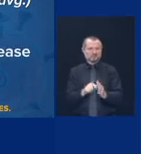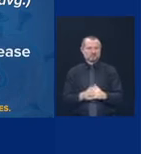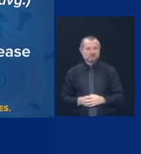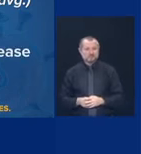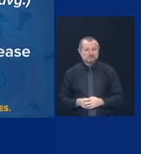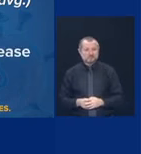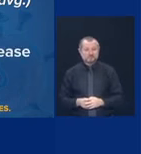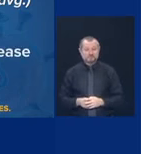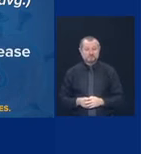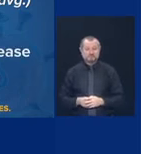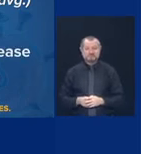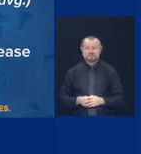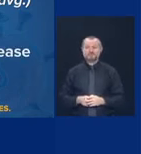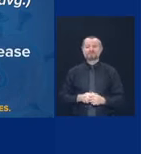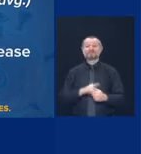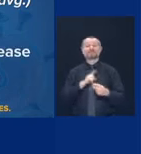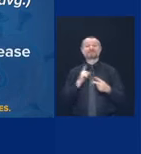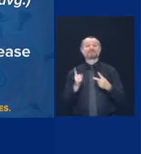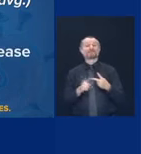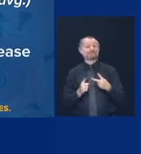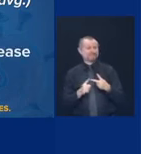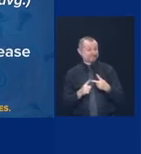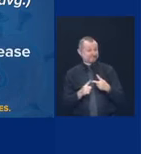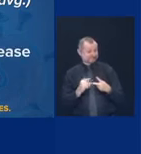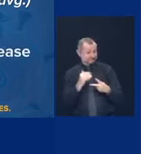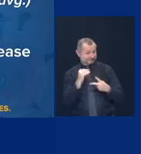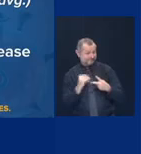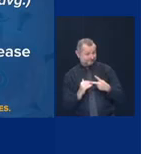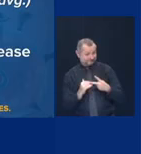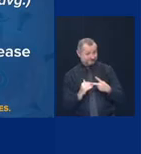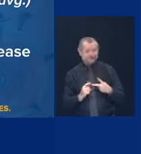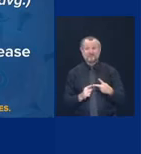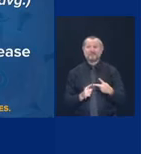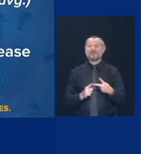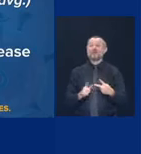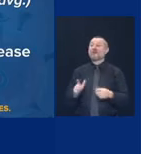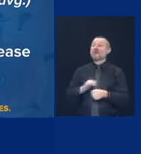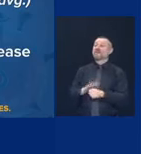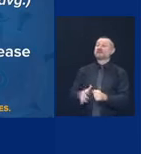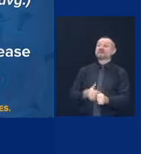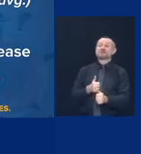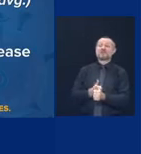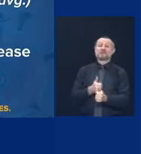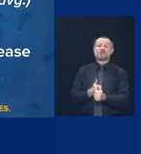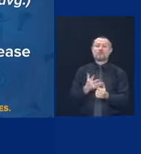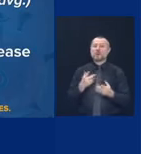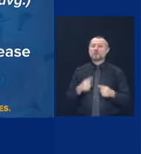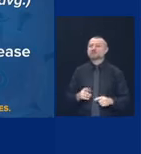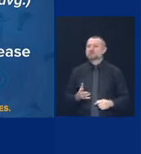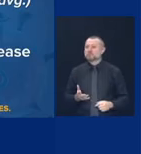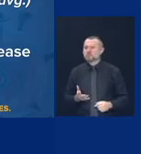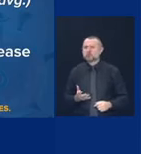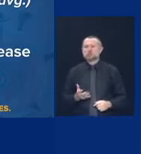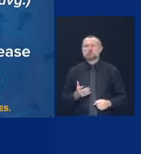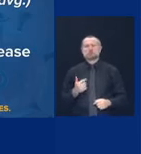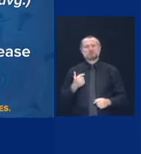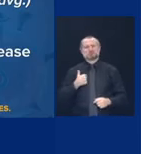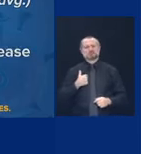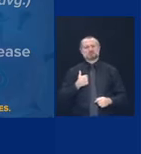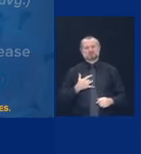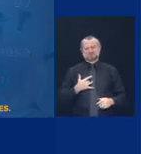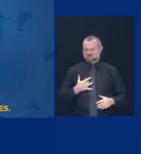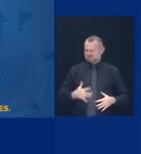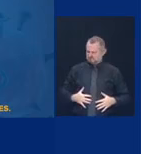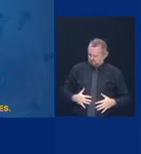happens. Well, what is going to happen to the COVID rate? I believe the COVID